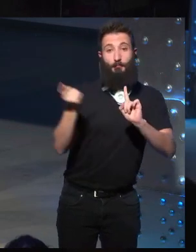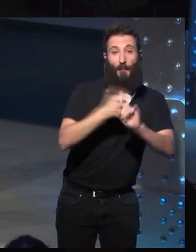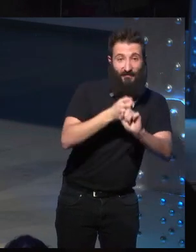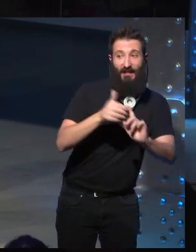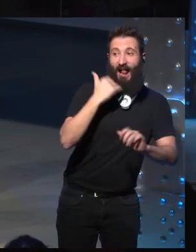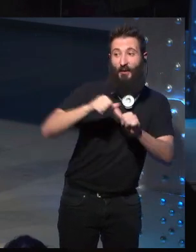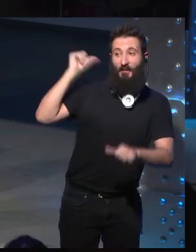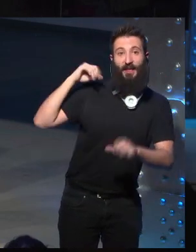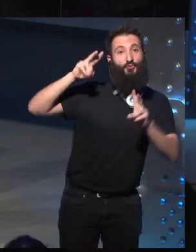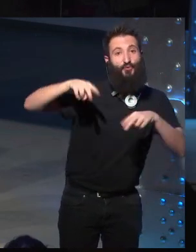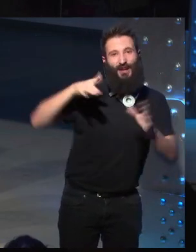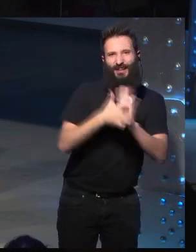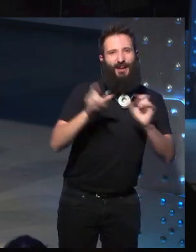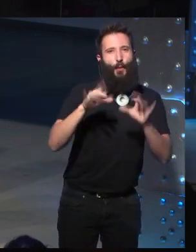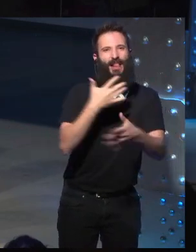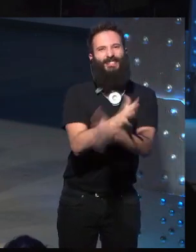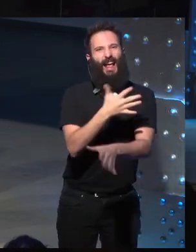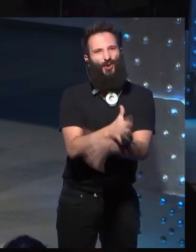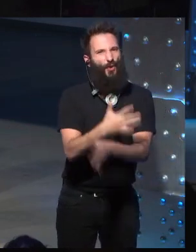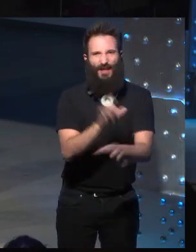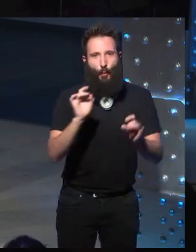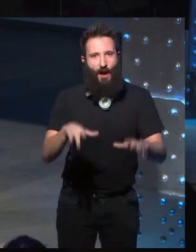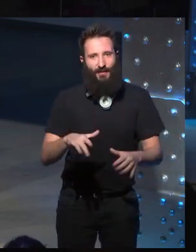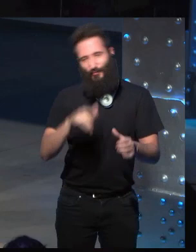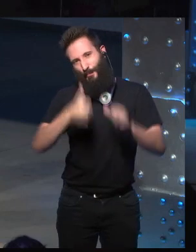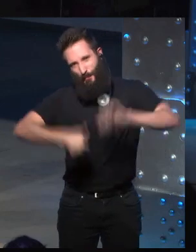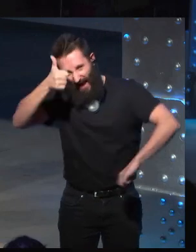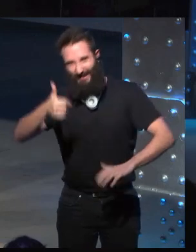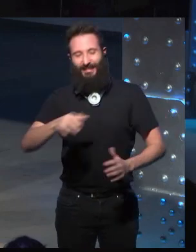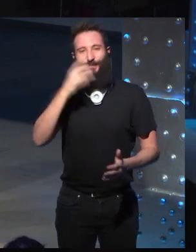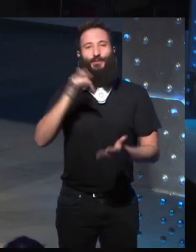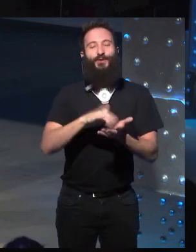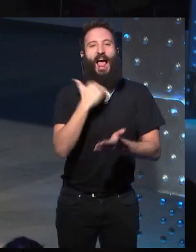Bien. Okay. I think that is in our